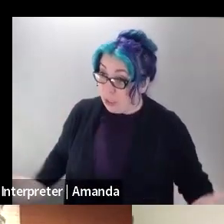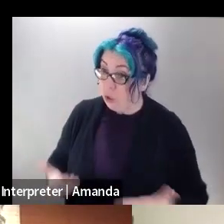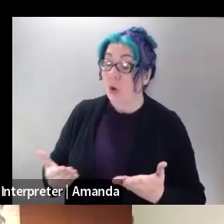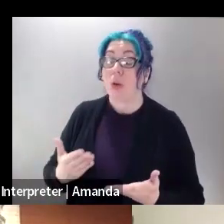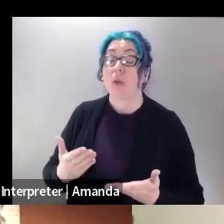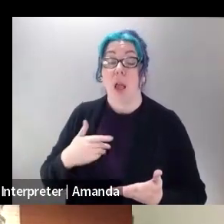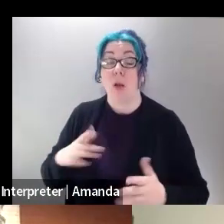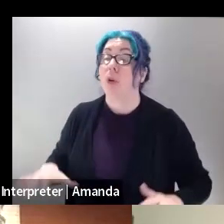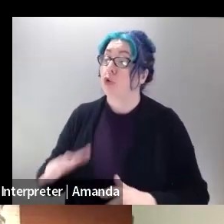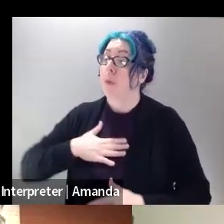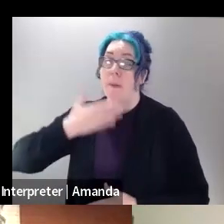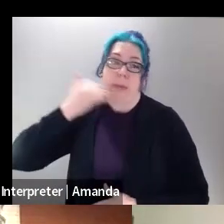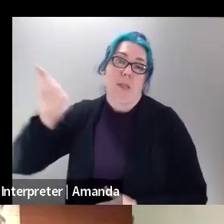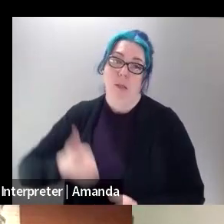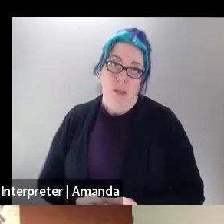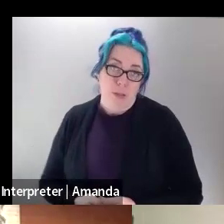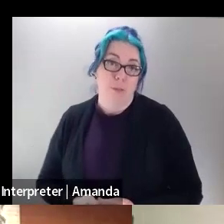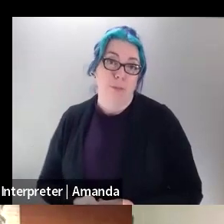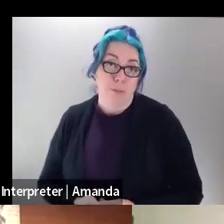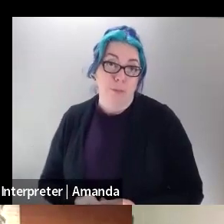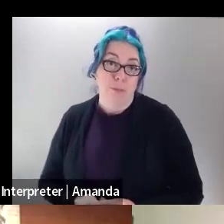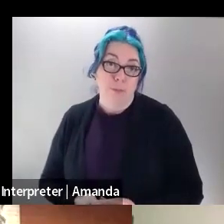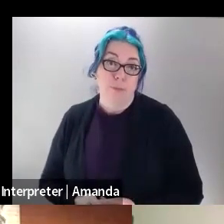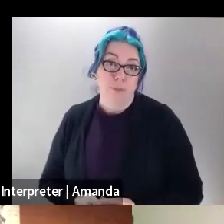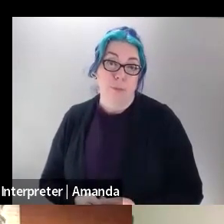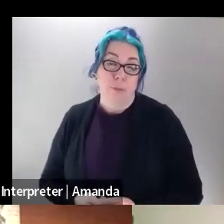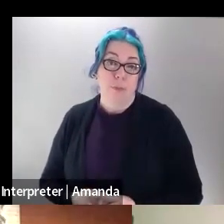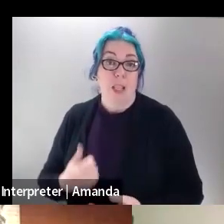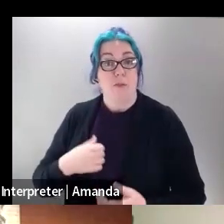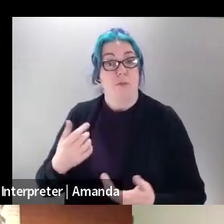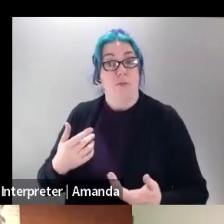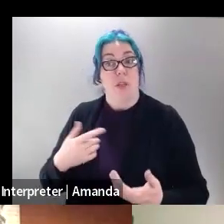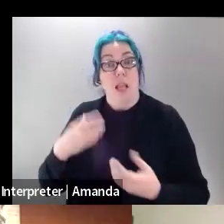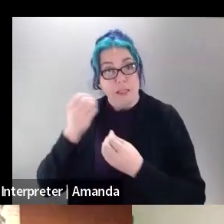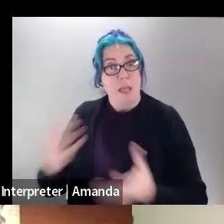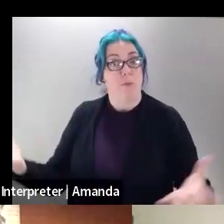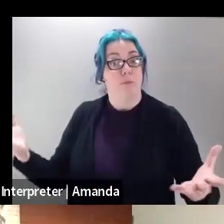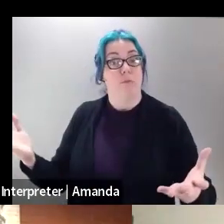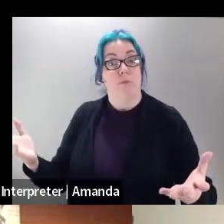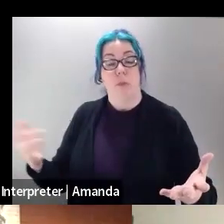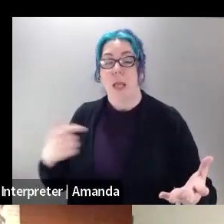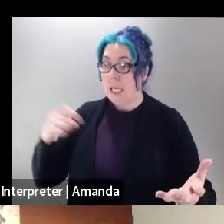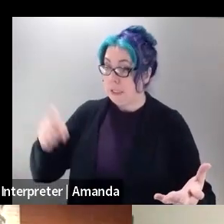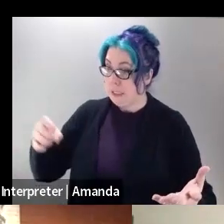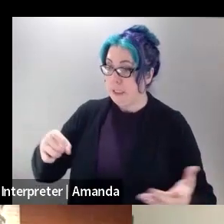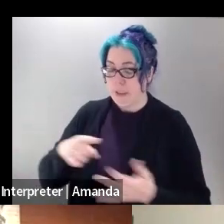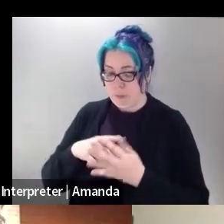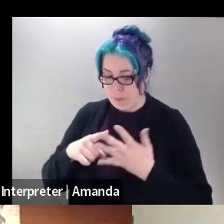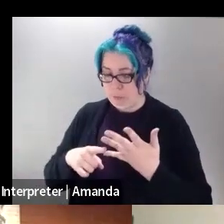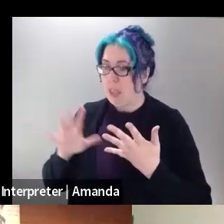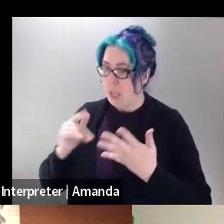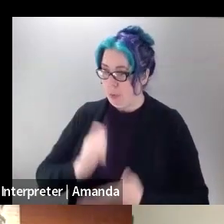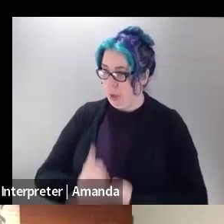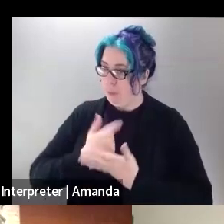these are the things that are in the room that will allow me to work, to the best